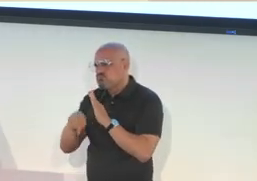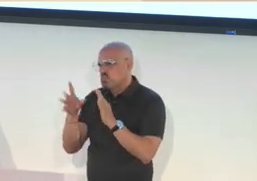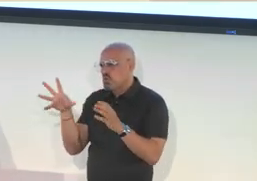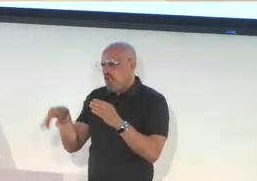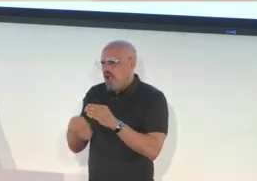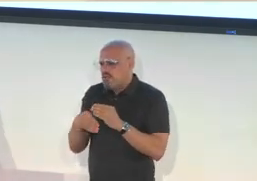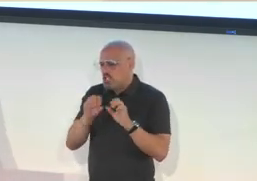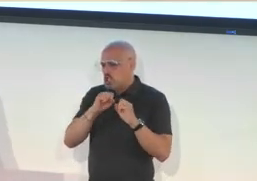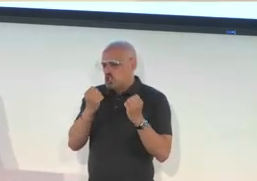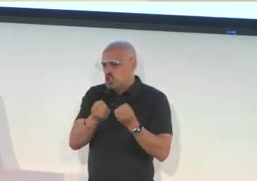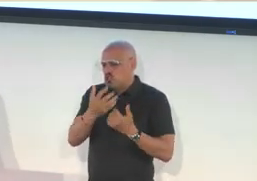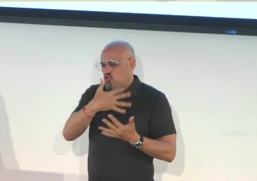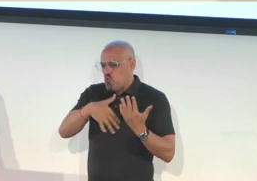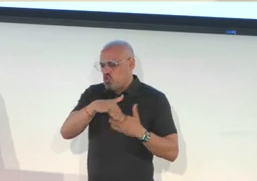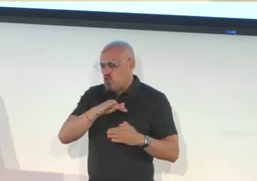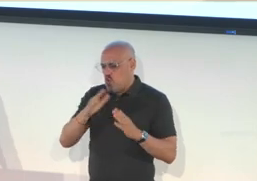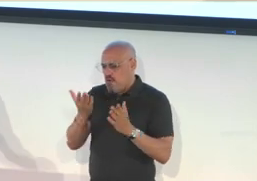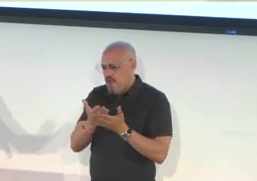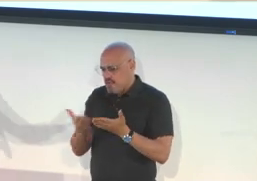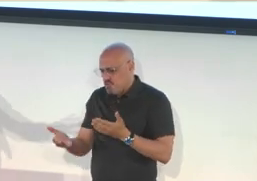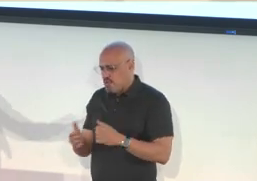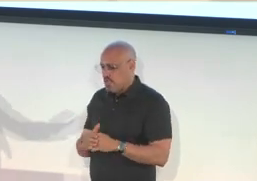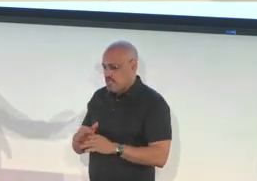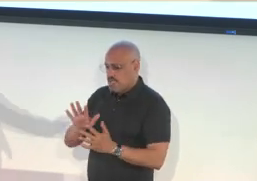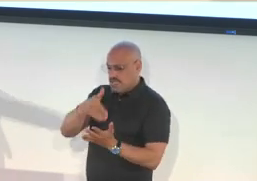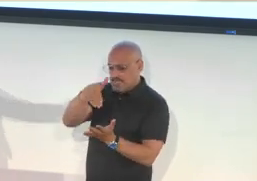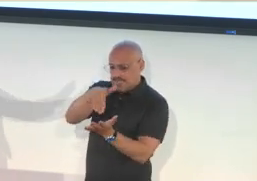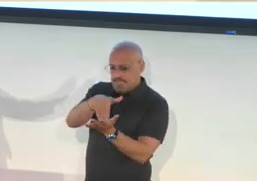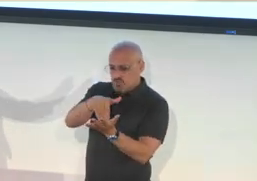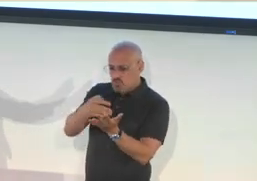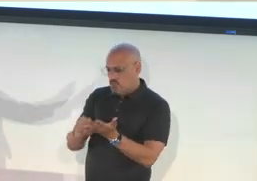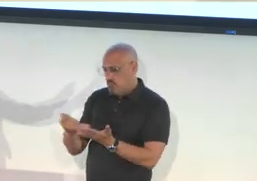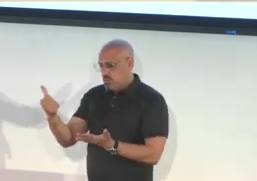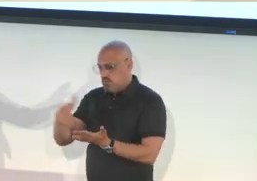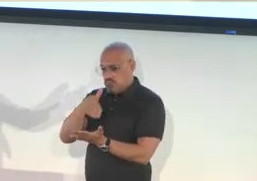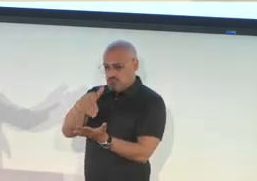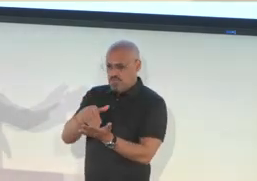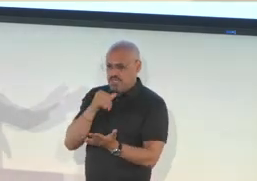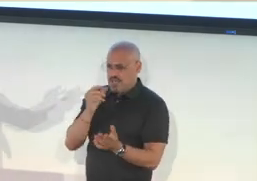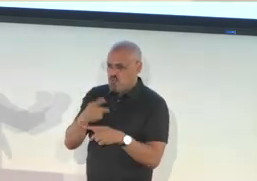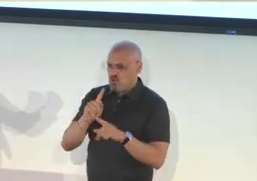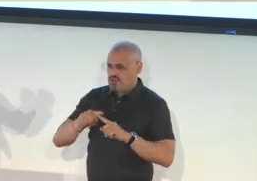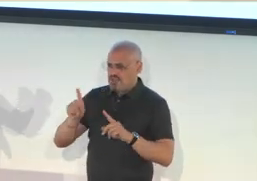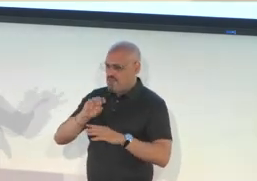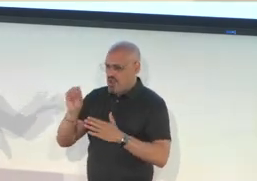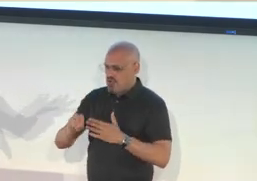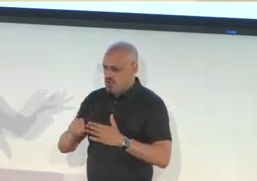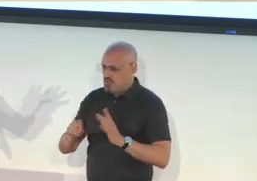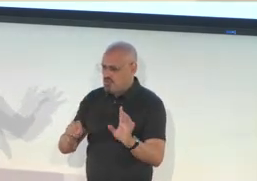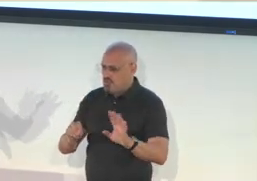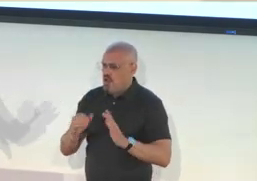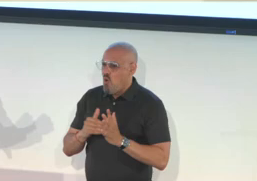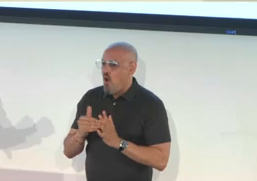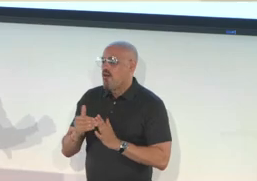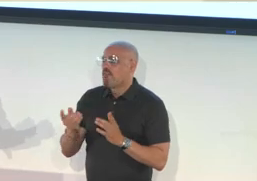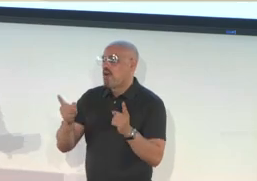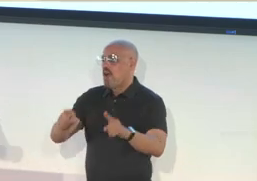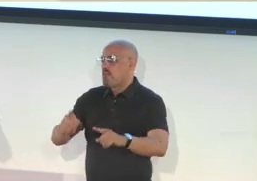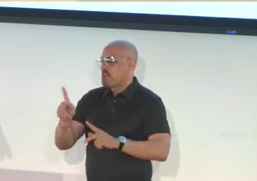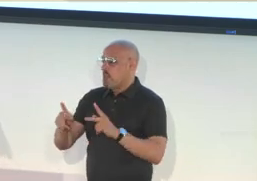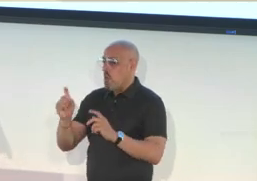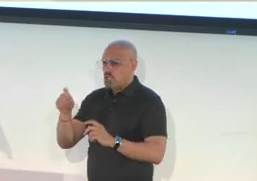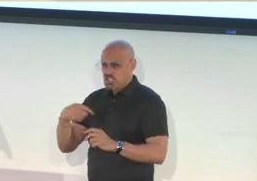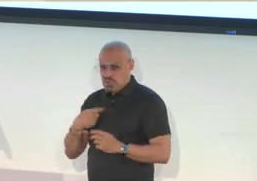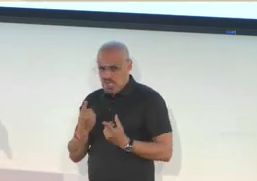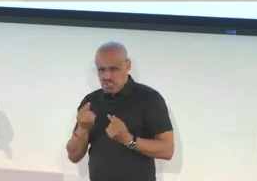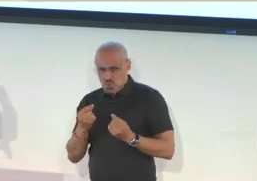aspect is centralization and decentralization don't necessarily produce different outcomes. Quite often people go, well, should I do